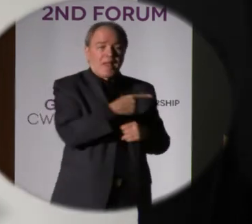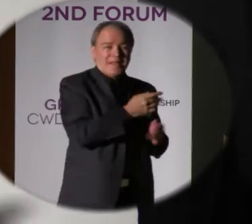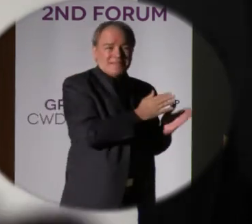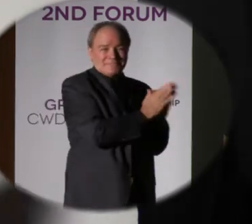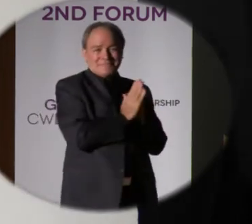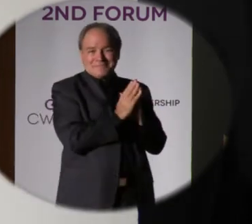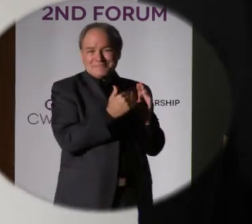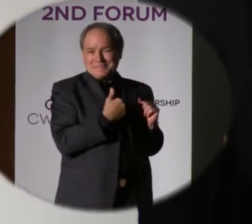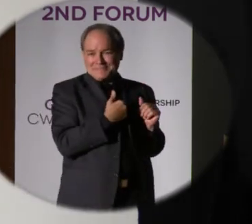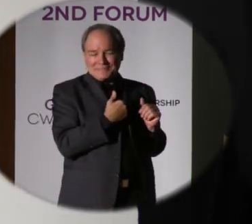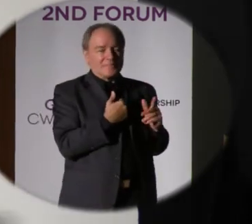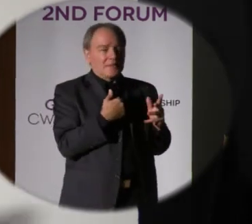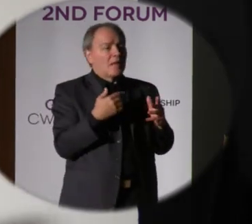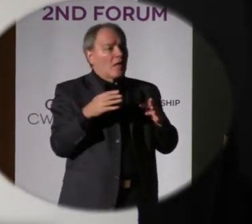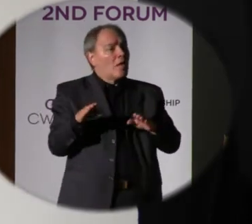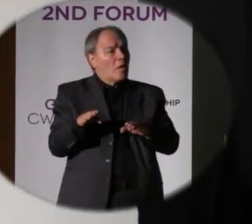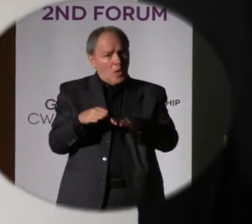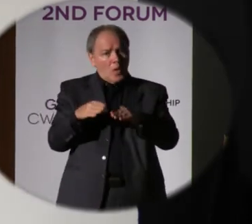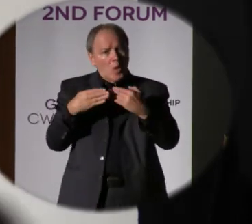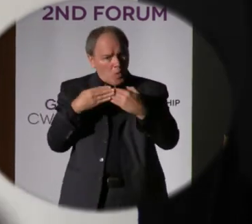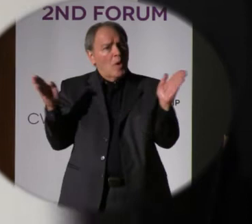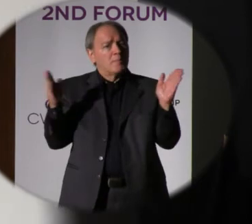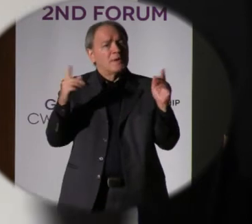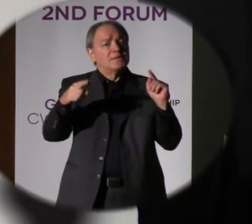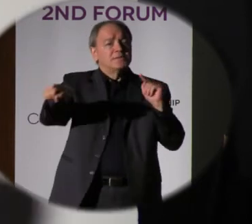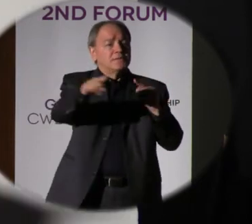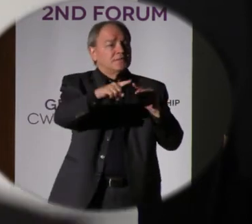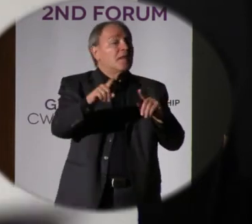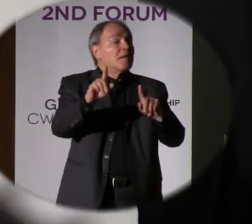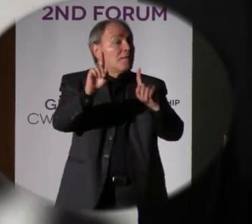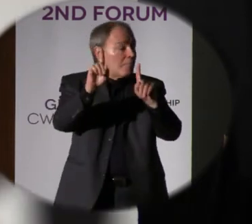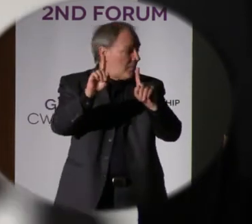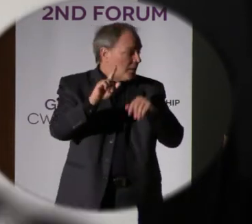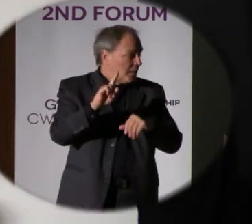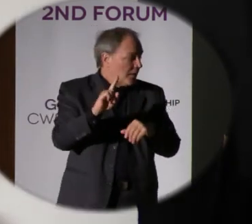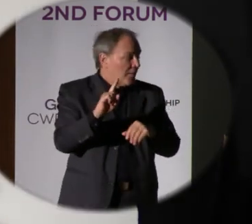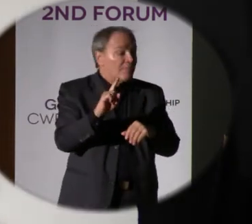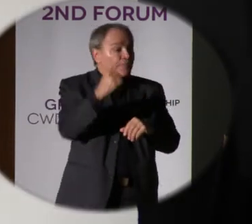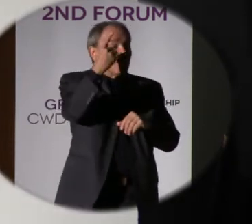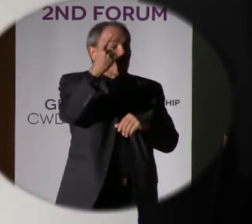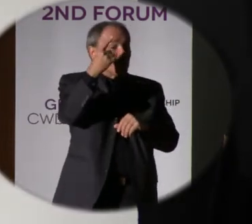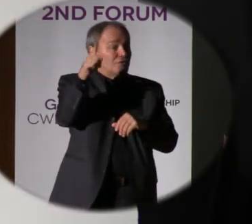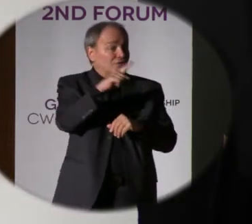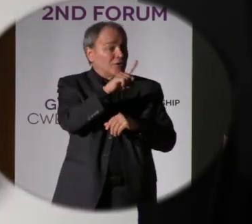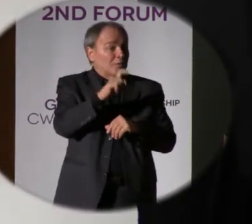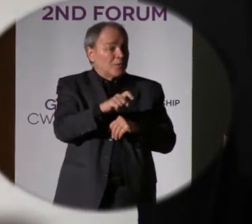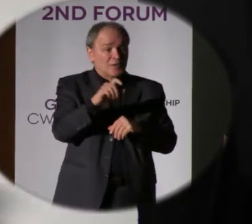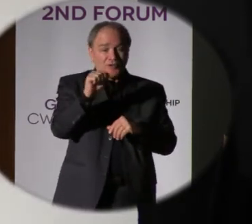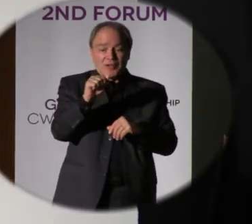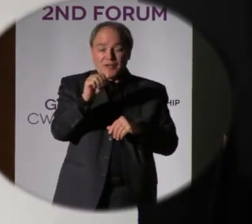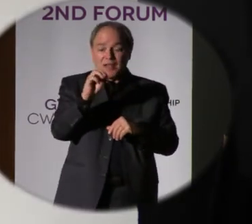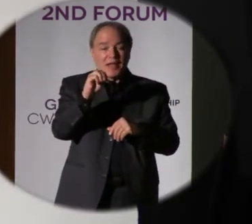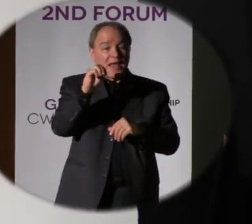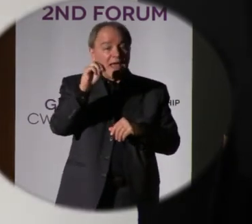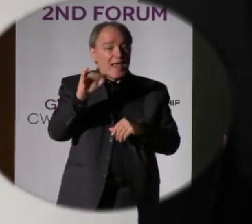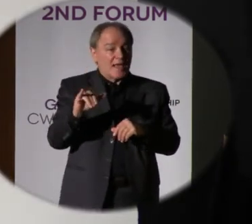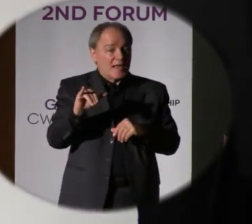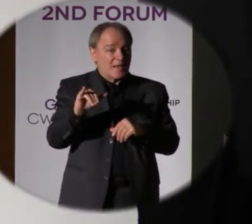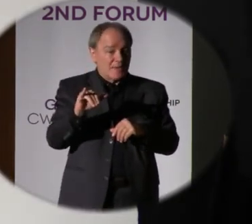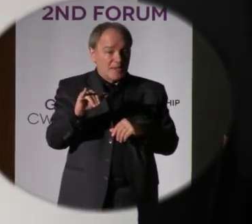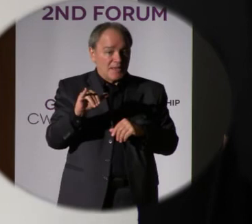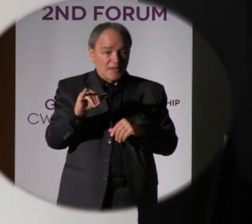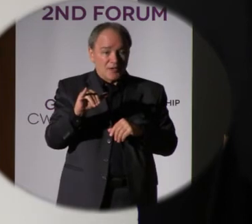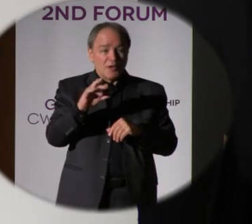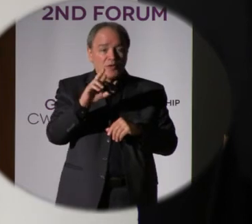both open the floor, but also take the first question from Amy Raworth from the Lakeshore Foundation,